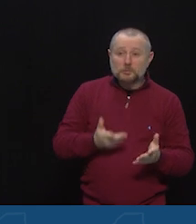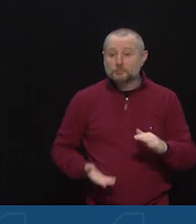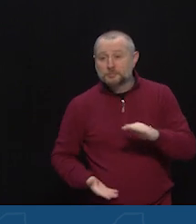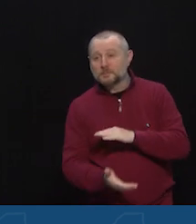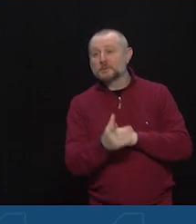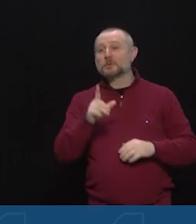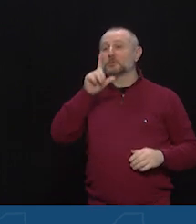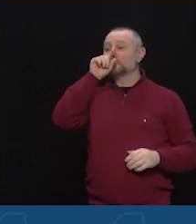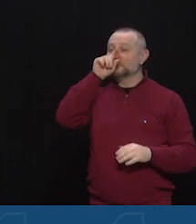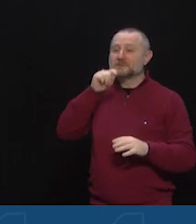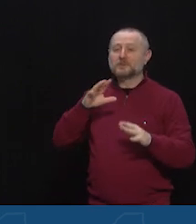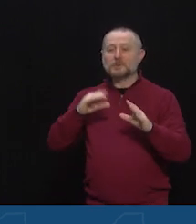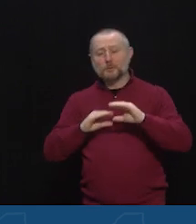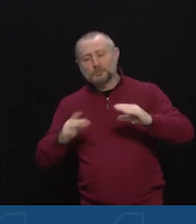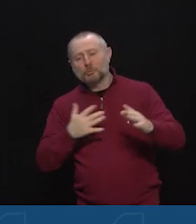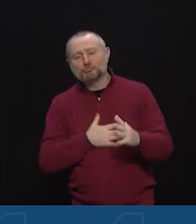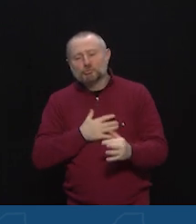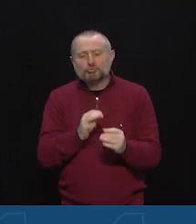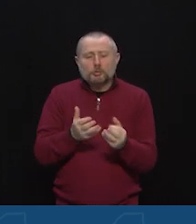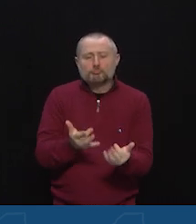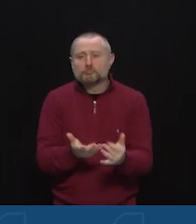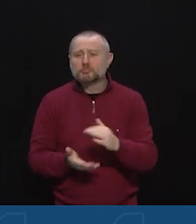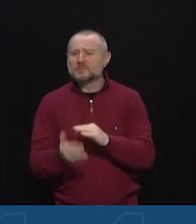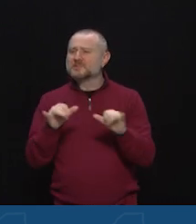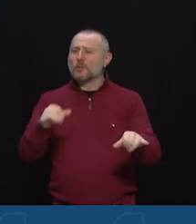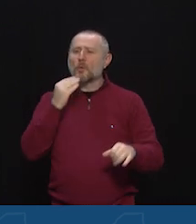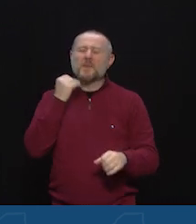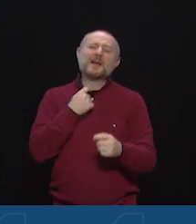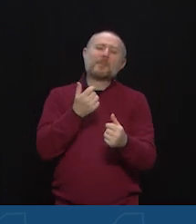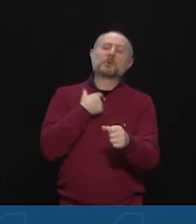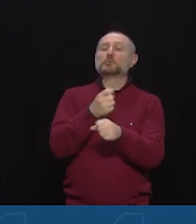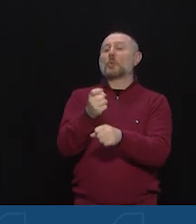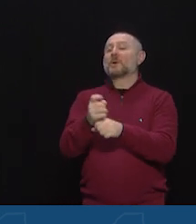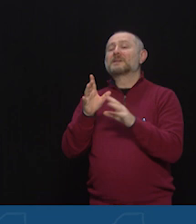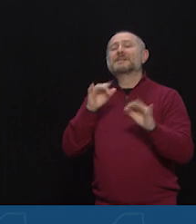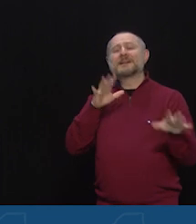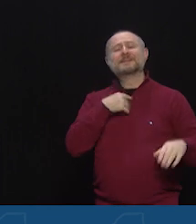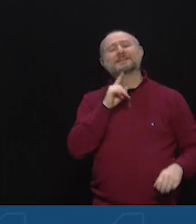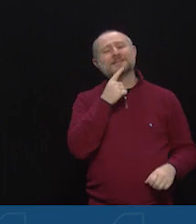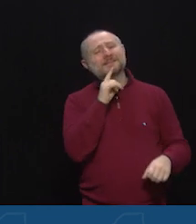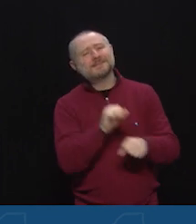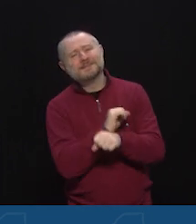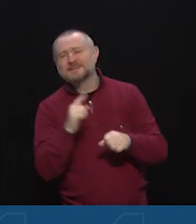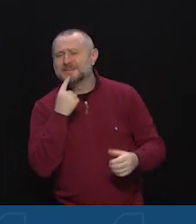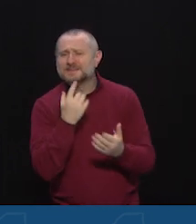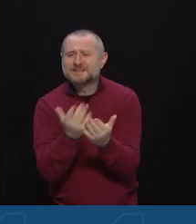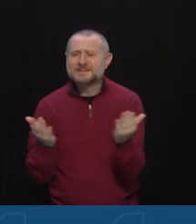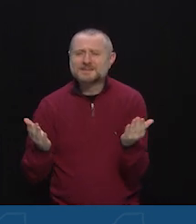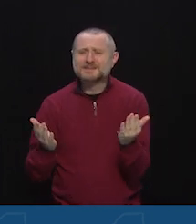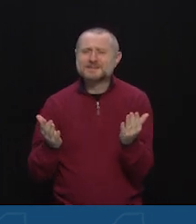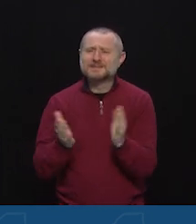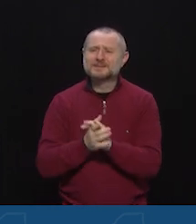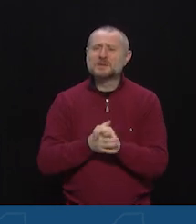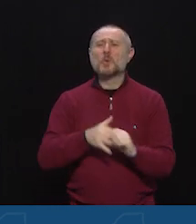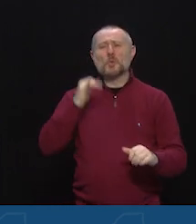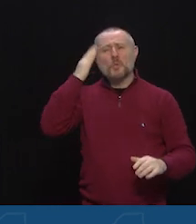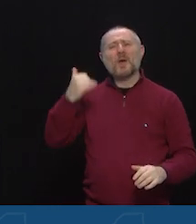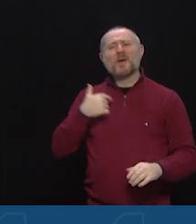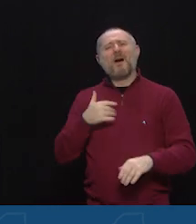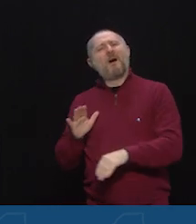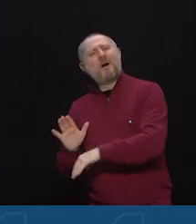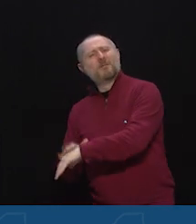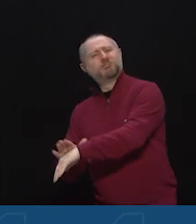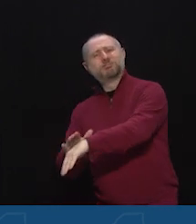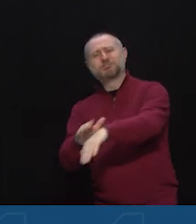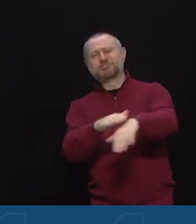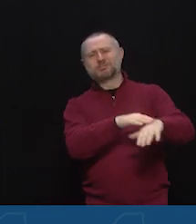stay home. I'm not making light of it. This is deadly serious, but it doesn't have to be. doesn't it? That's why there's this warning. That's why we're standing here, and that's